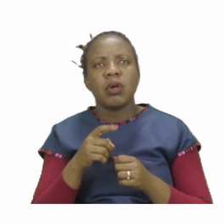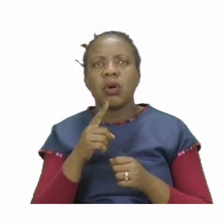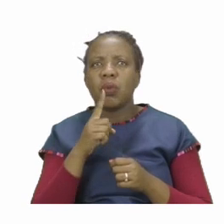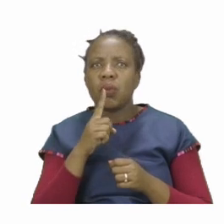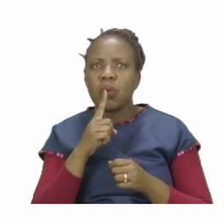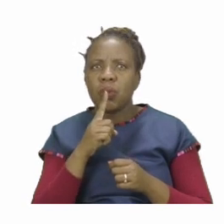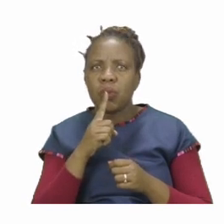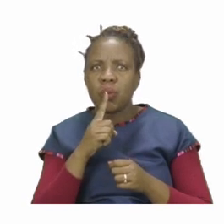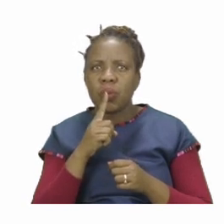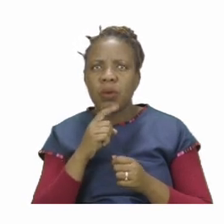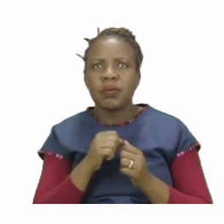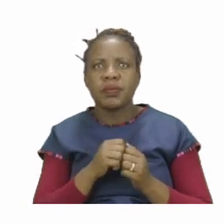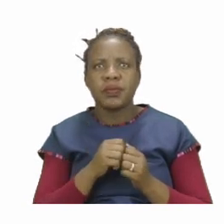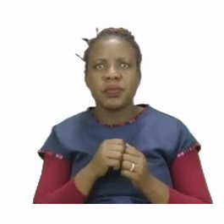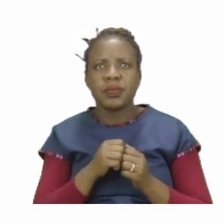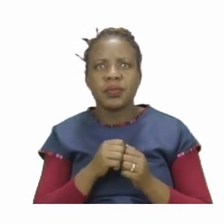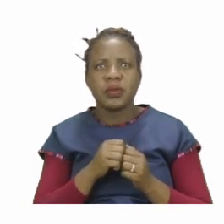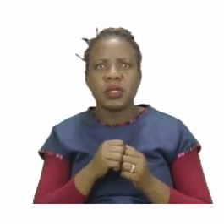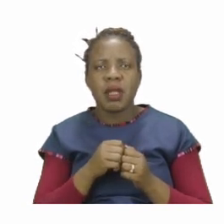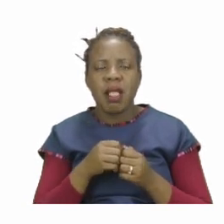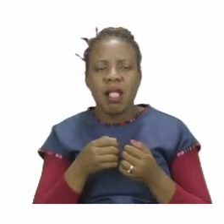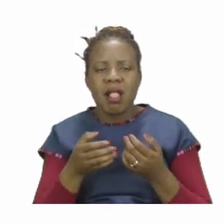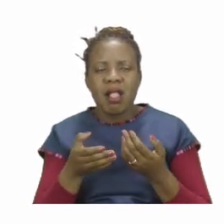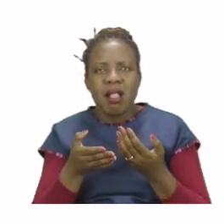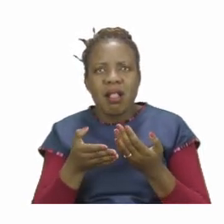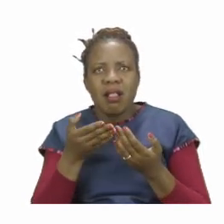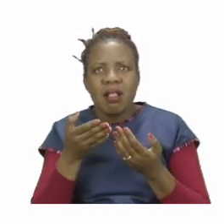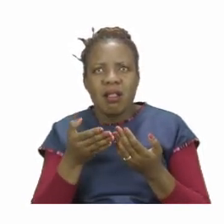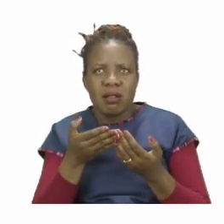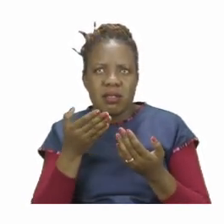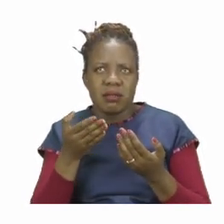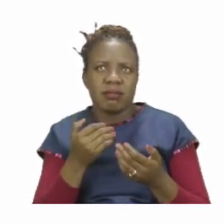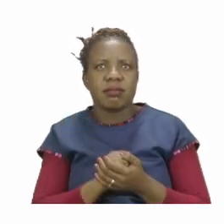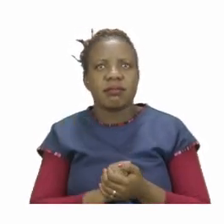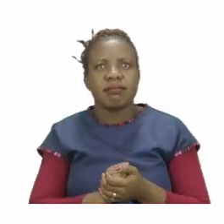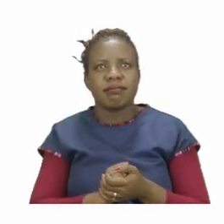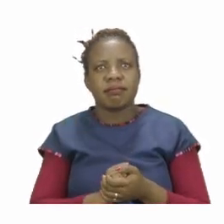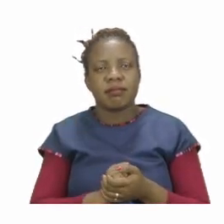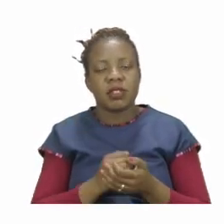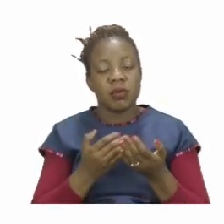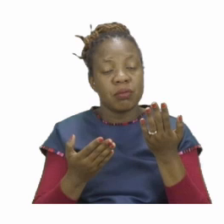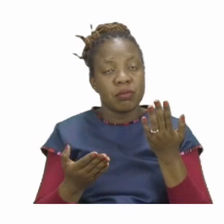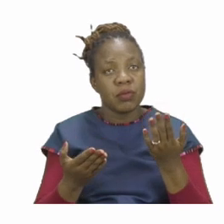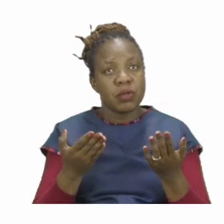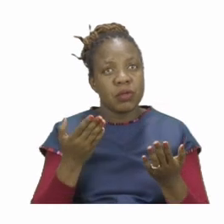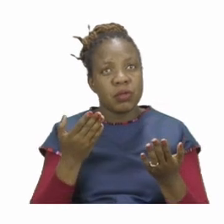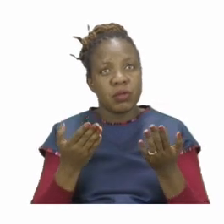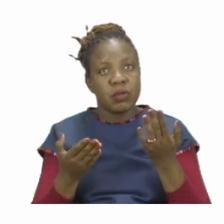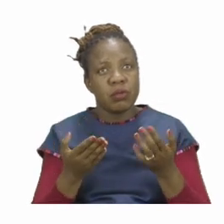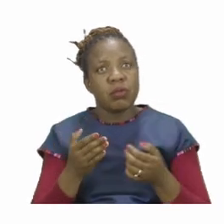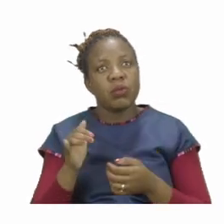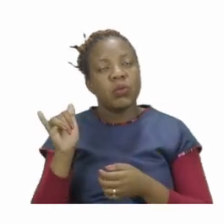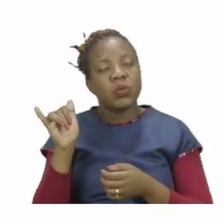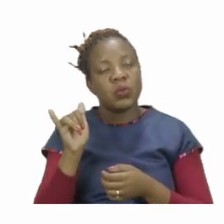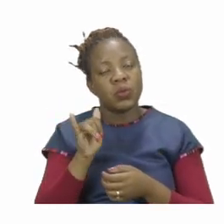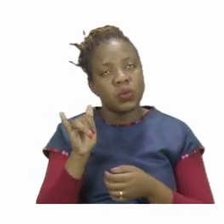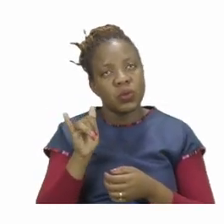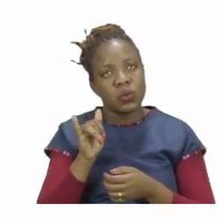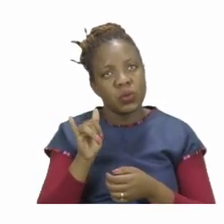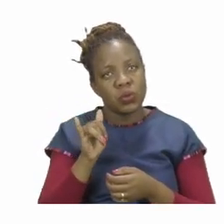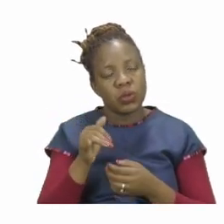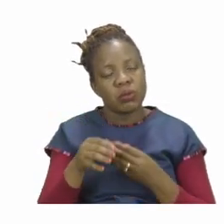So you need to just read these comparisons out loud so that you can see what the